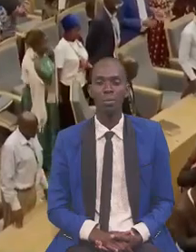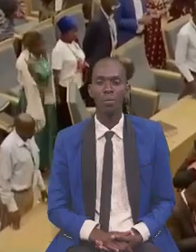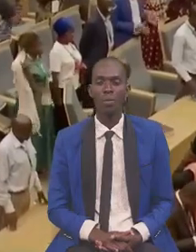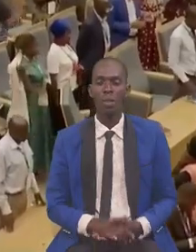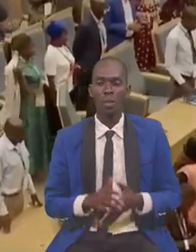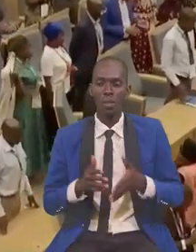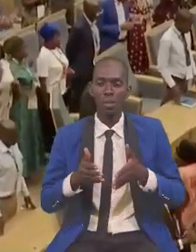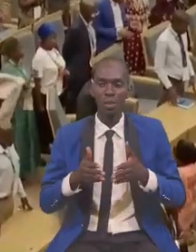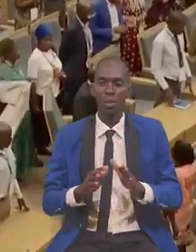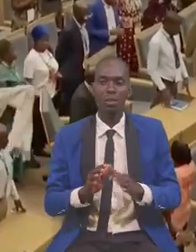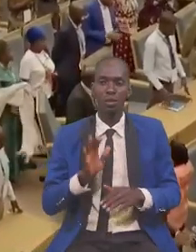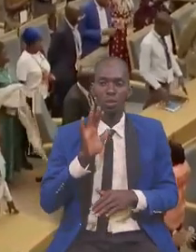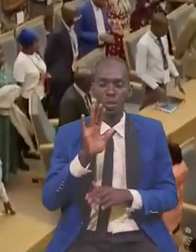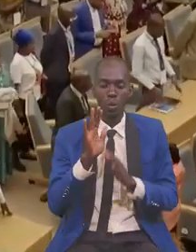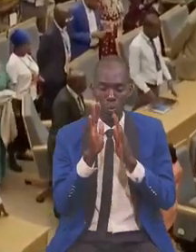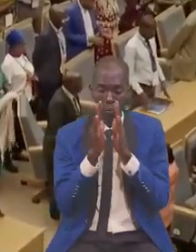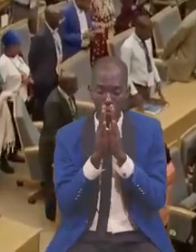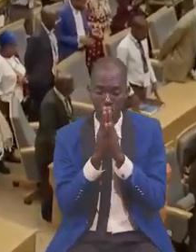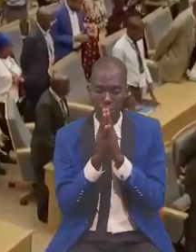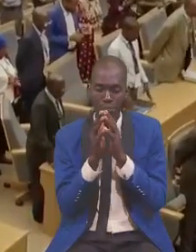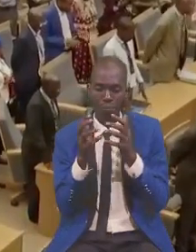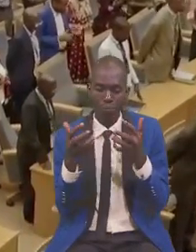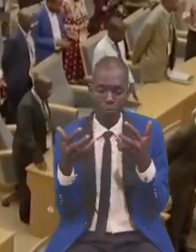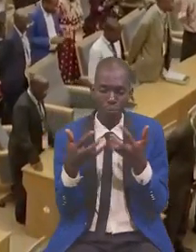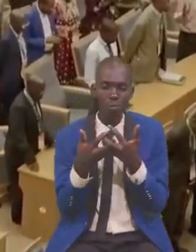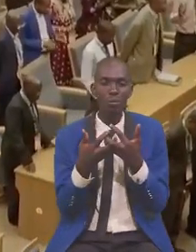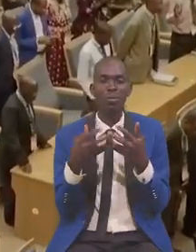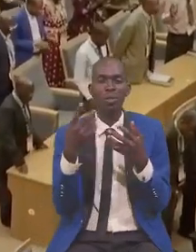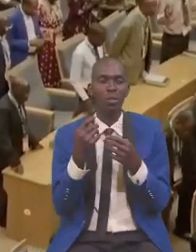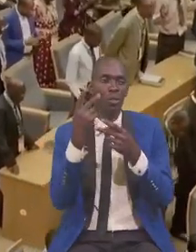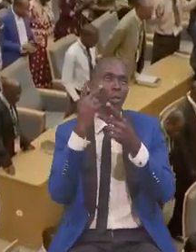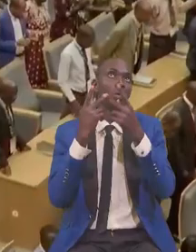Let your prayer match the prediction.